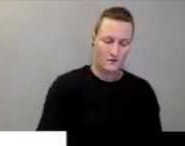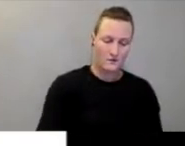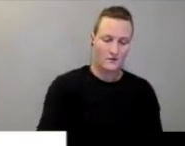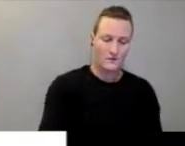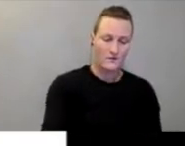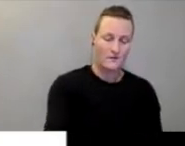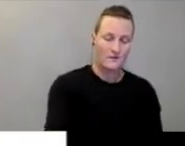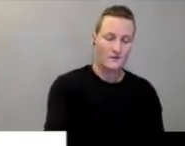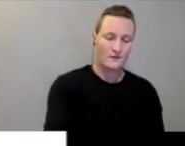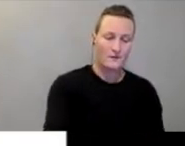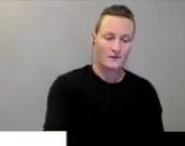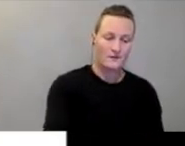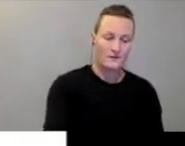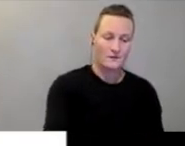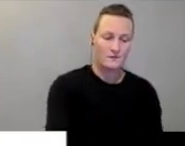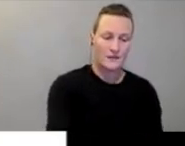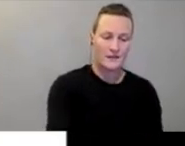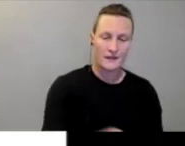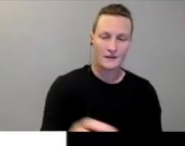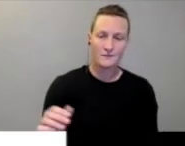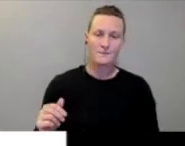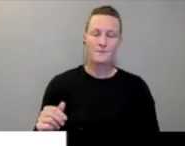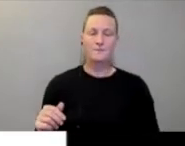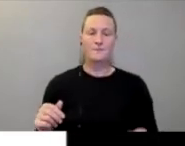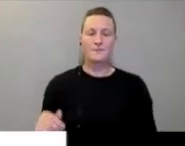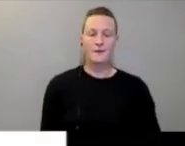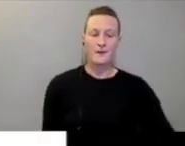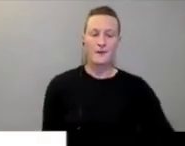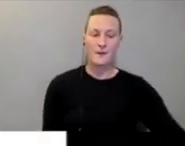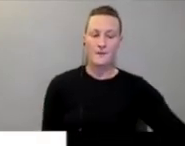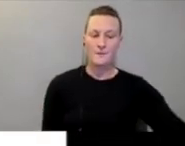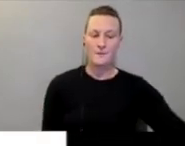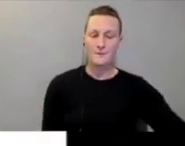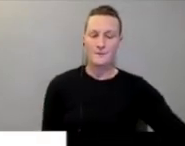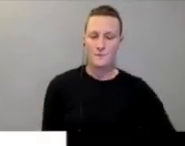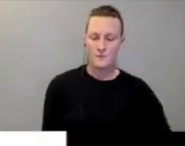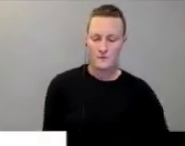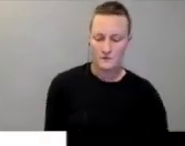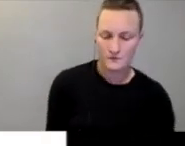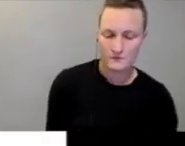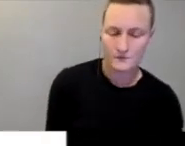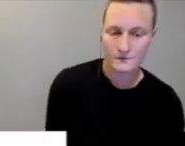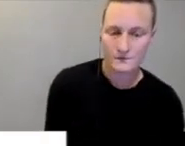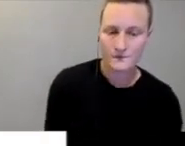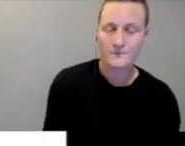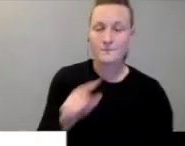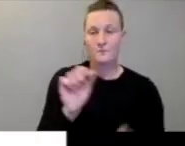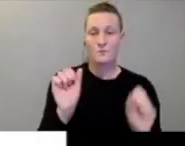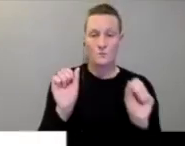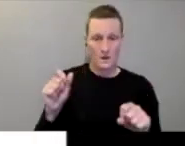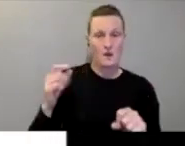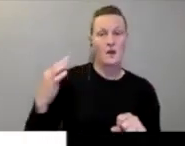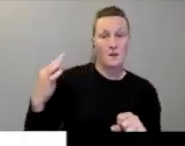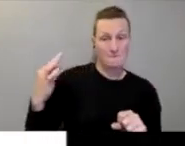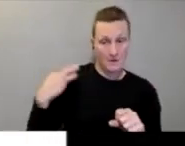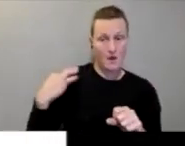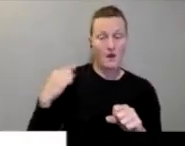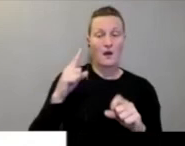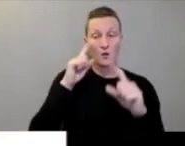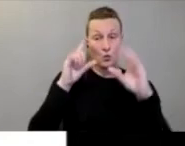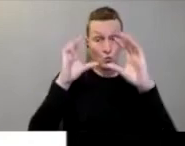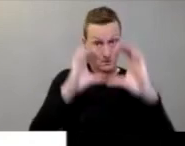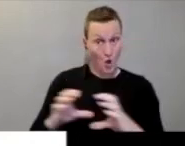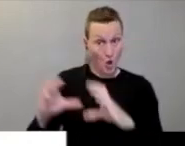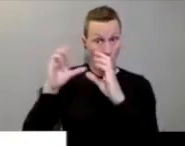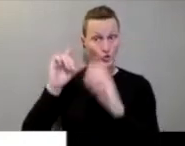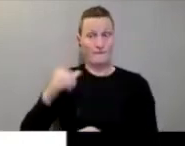different city funds. It's really about getting more artists, money into more artists' pockets, right? So that if you as an individual artist are applying